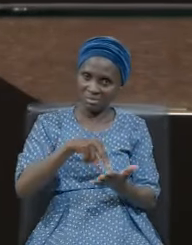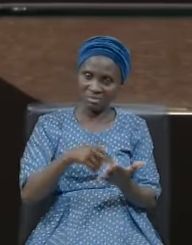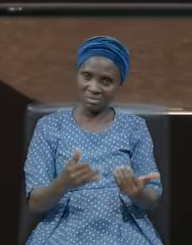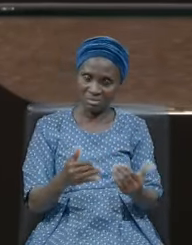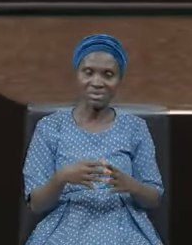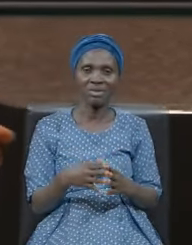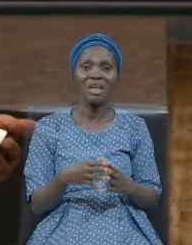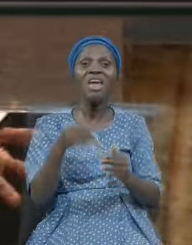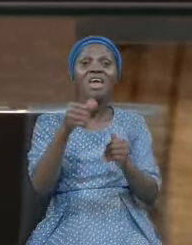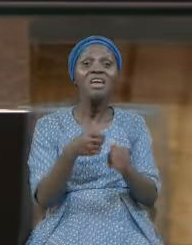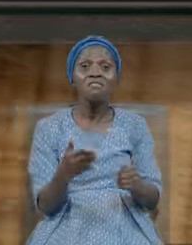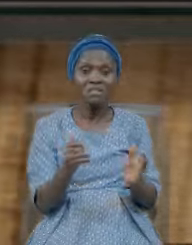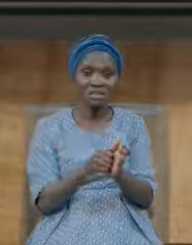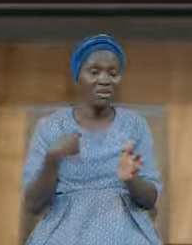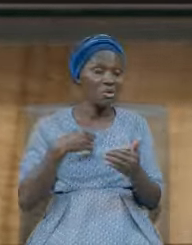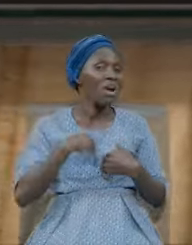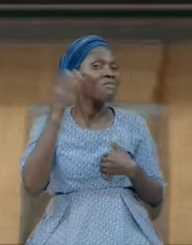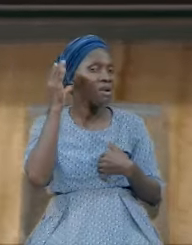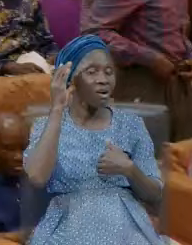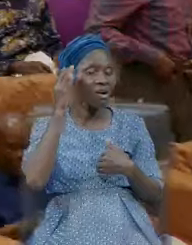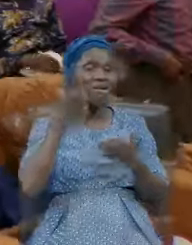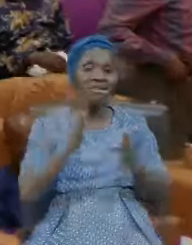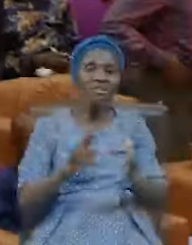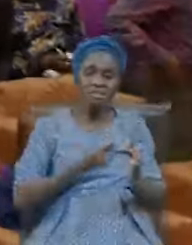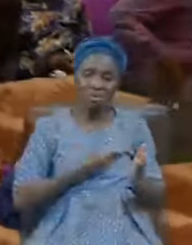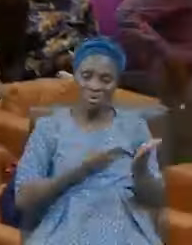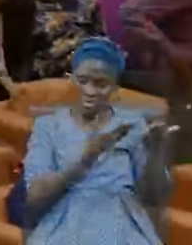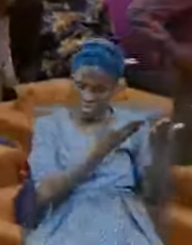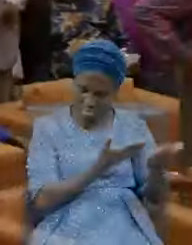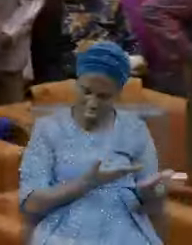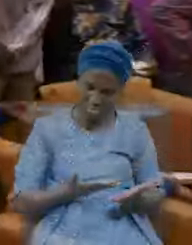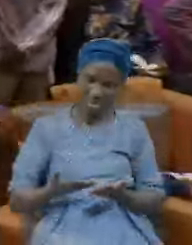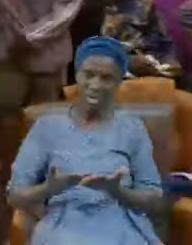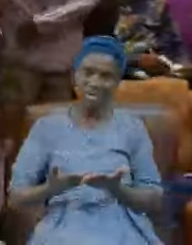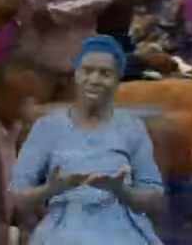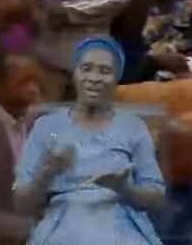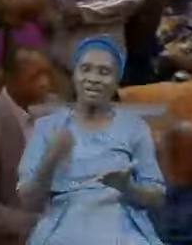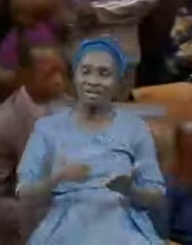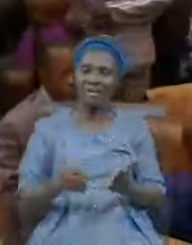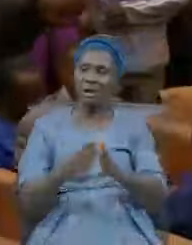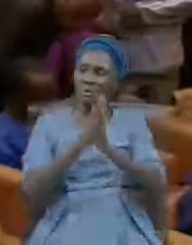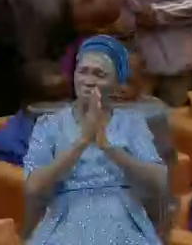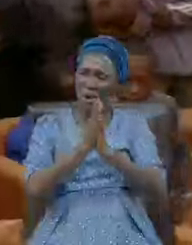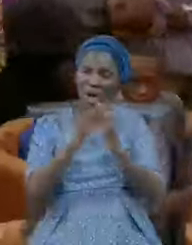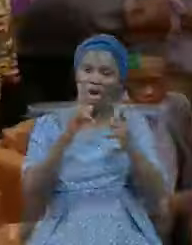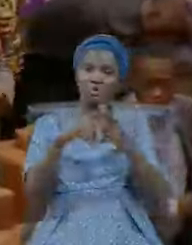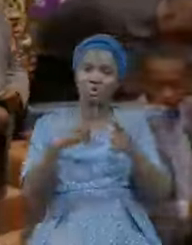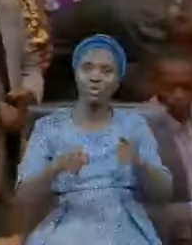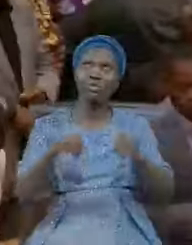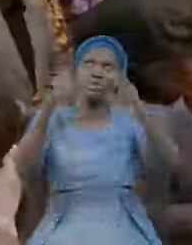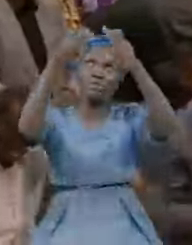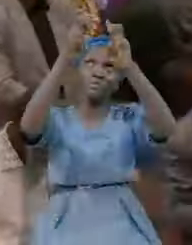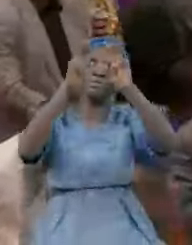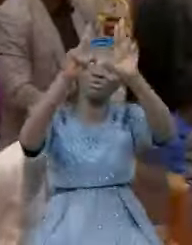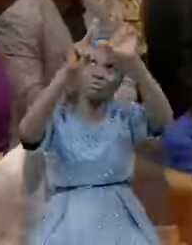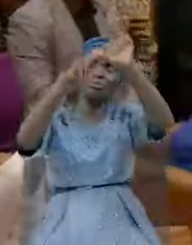we've heard, let us bring to the throne of grace, that the Lord